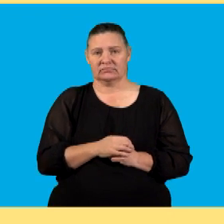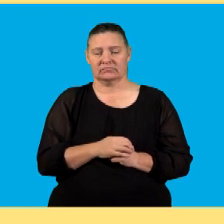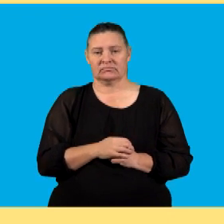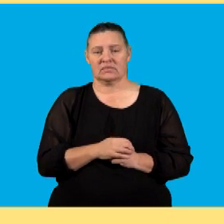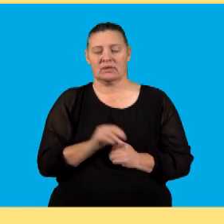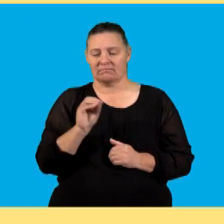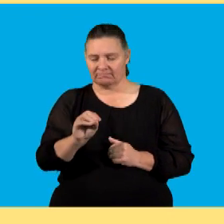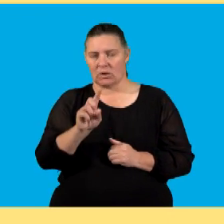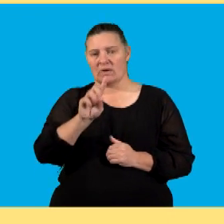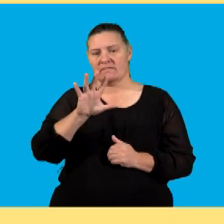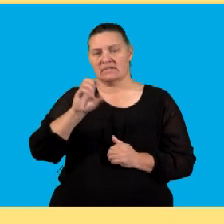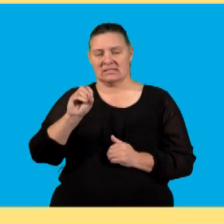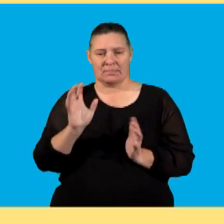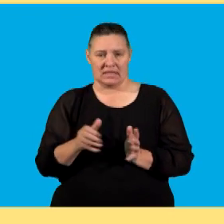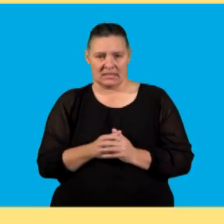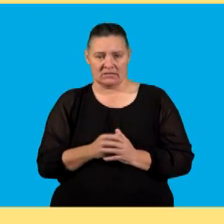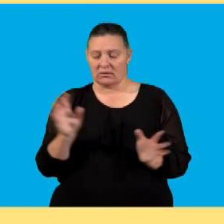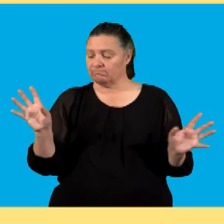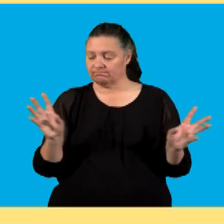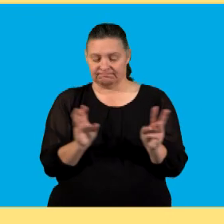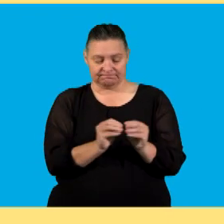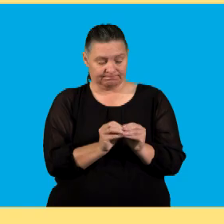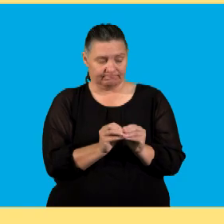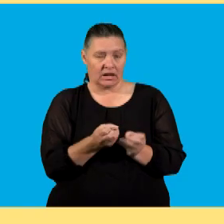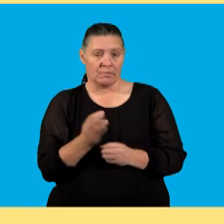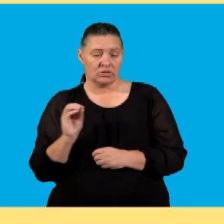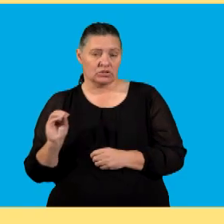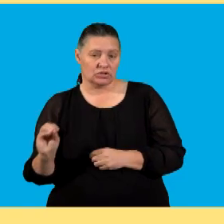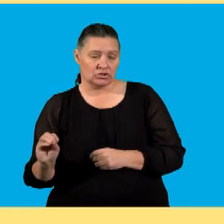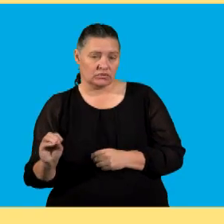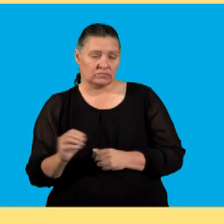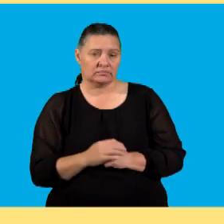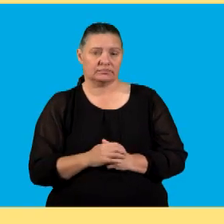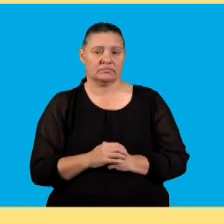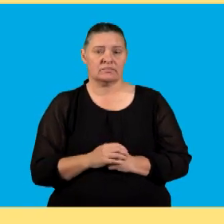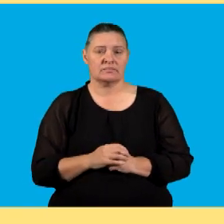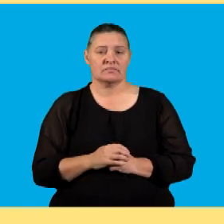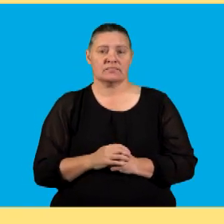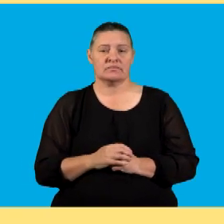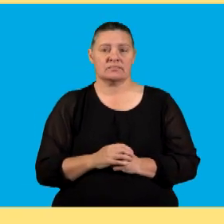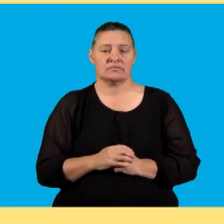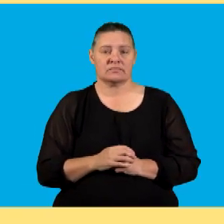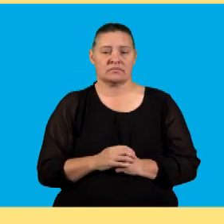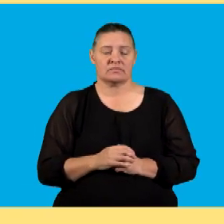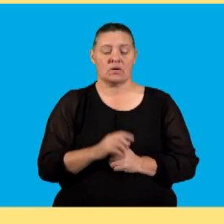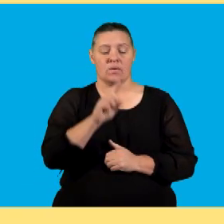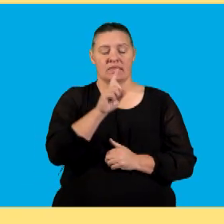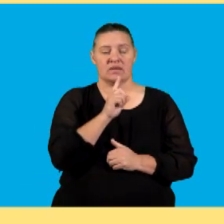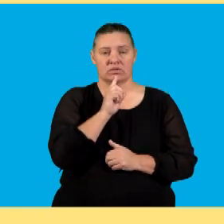UIF, 150. Total, I need to add everything. So I will now say